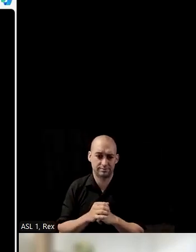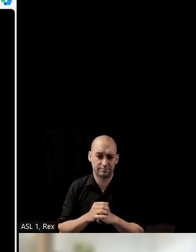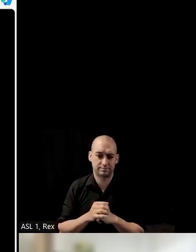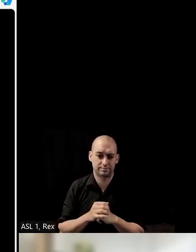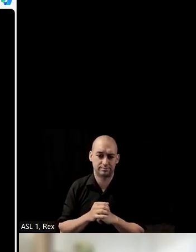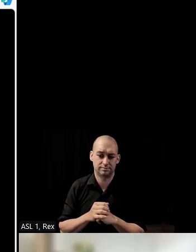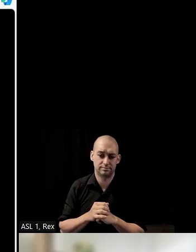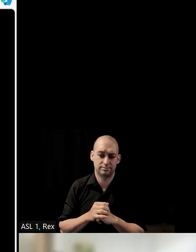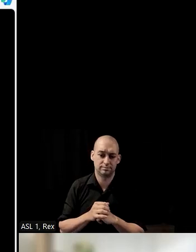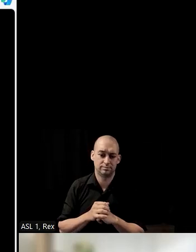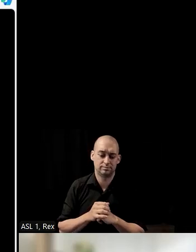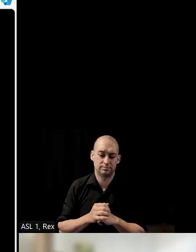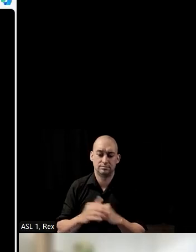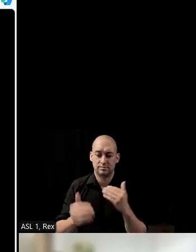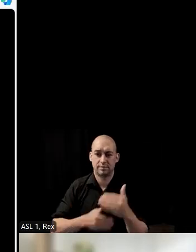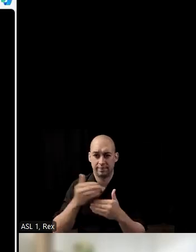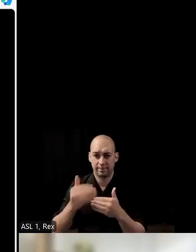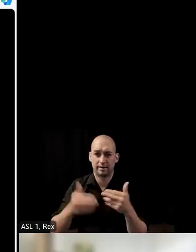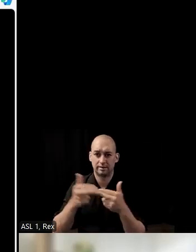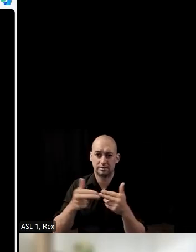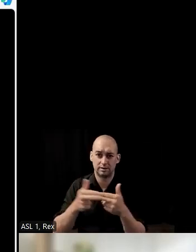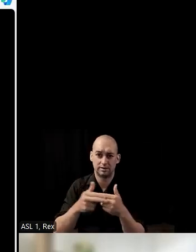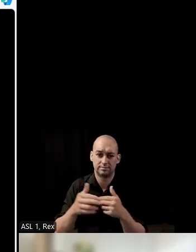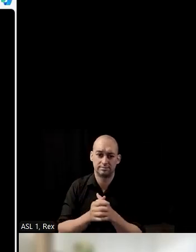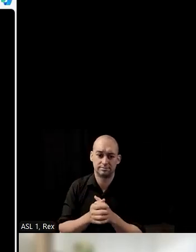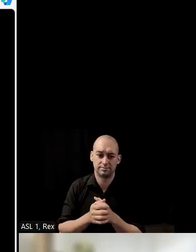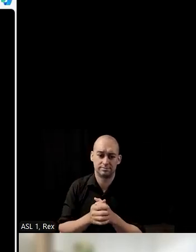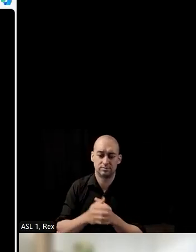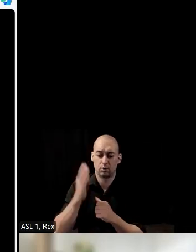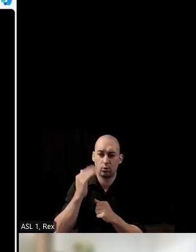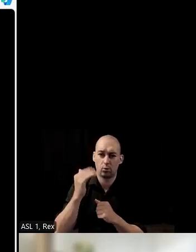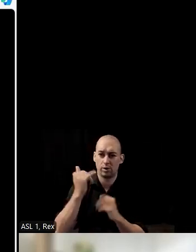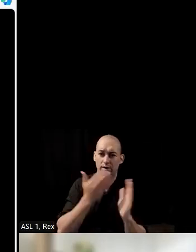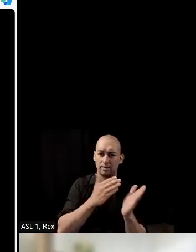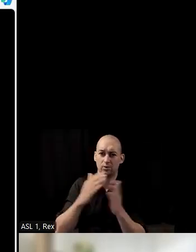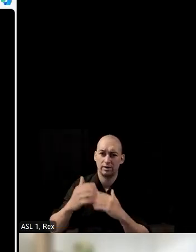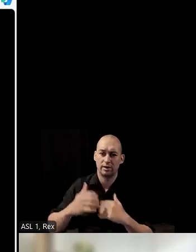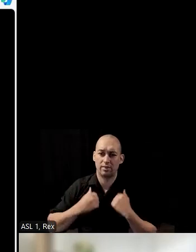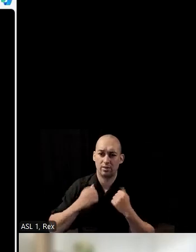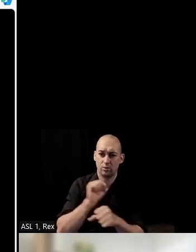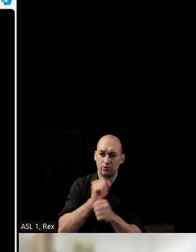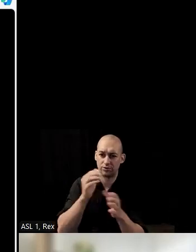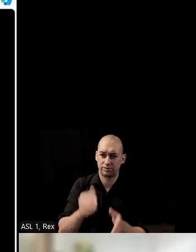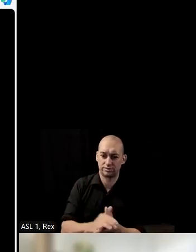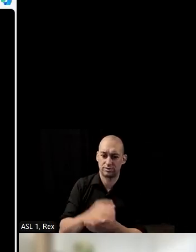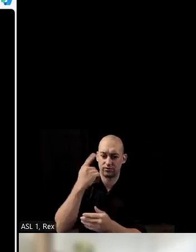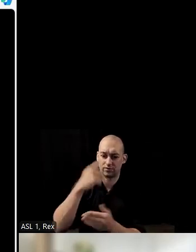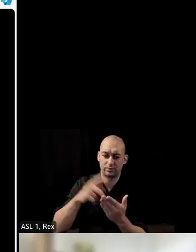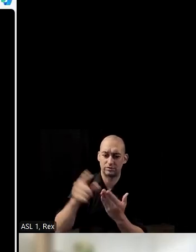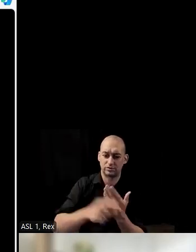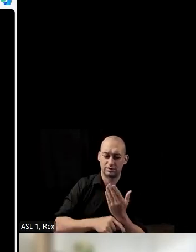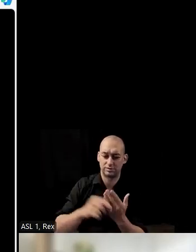Go ahead, go to the next slide. So why community health workers? For our project, we chose to hire